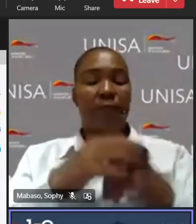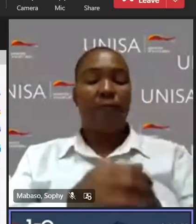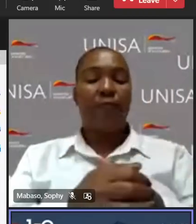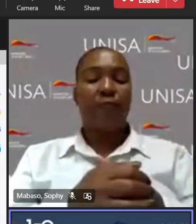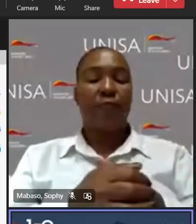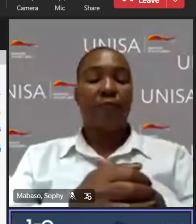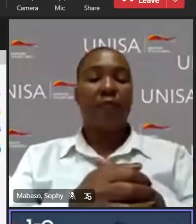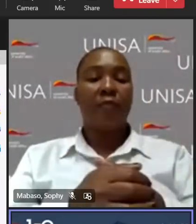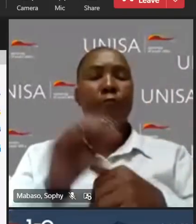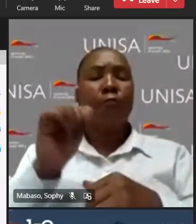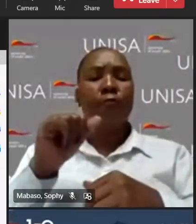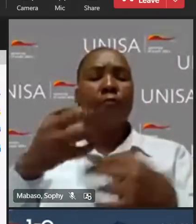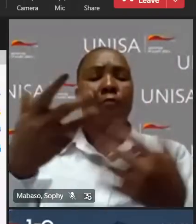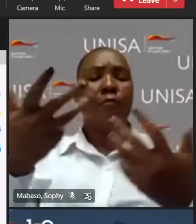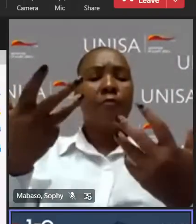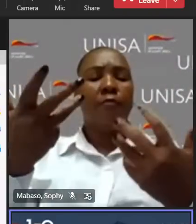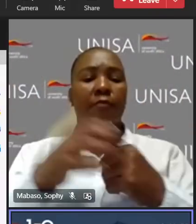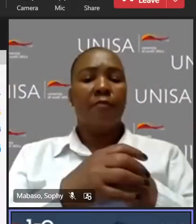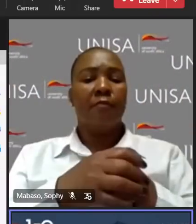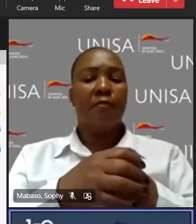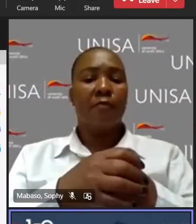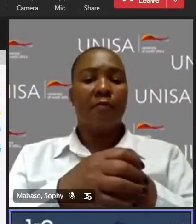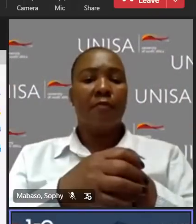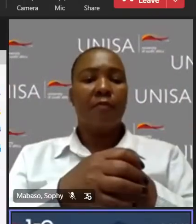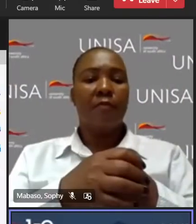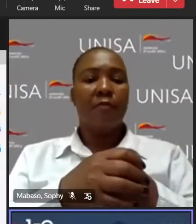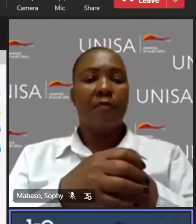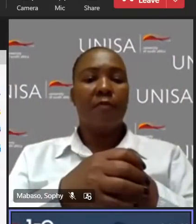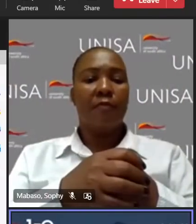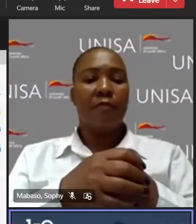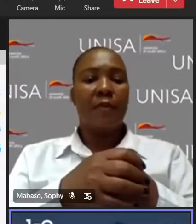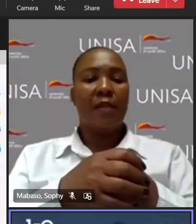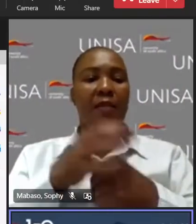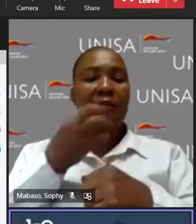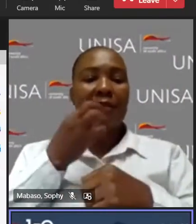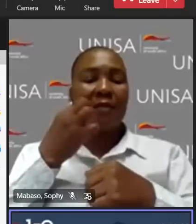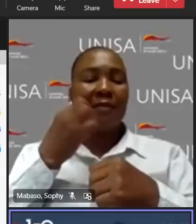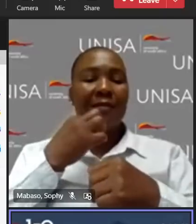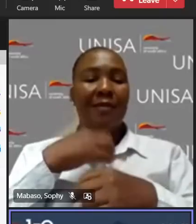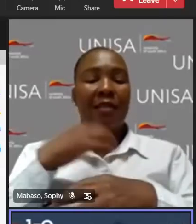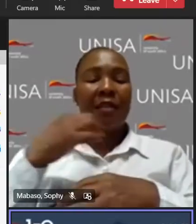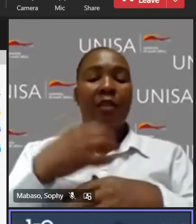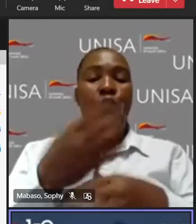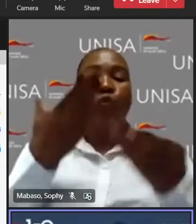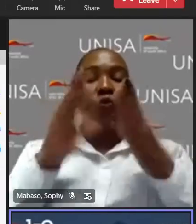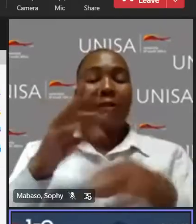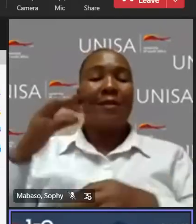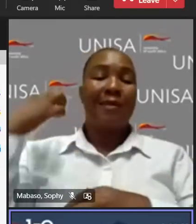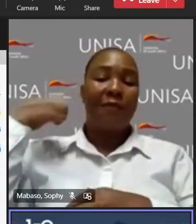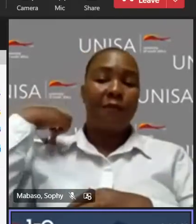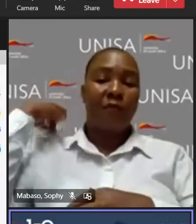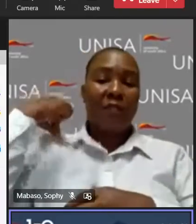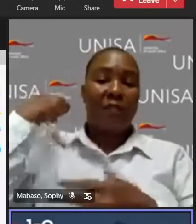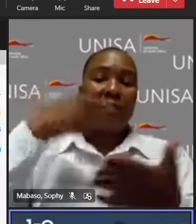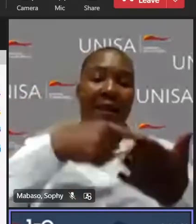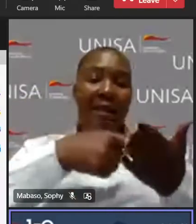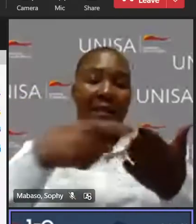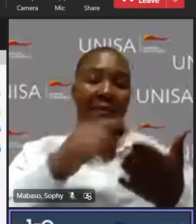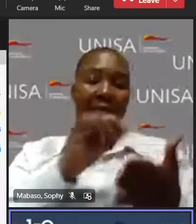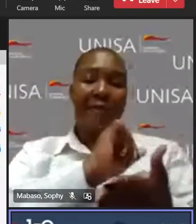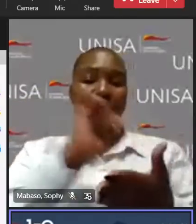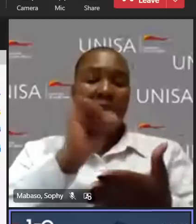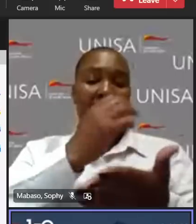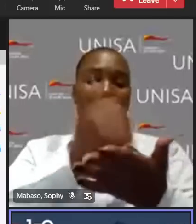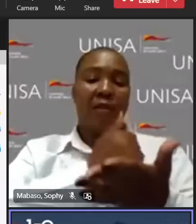And yeah, it says a student who voluntarily cancels their registration will forfeit